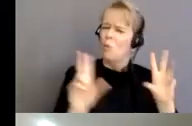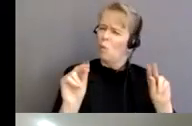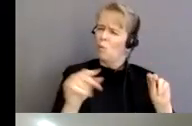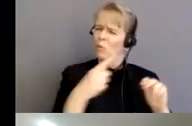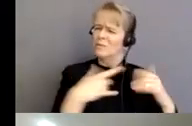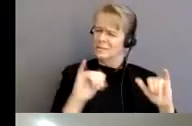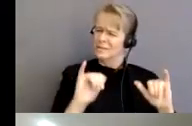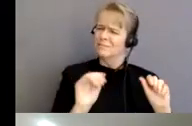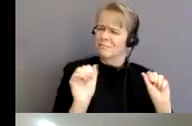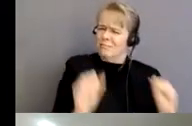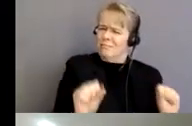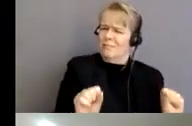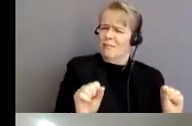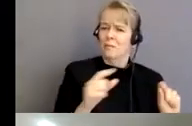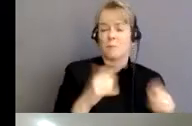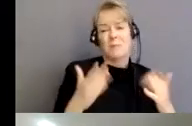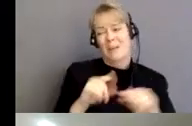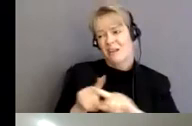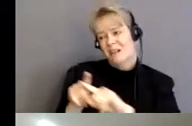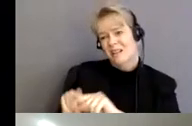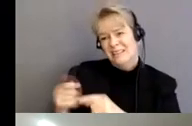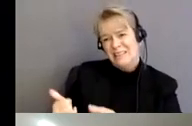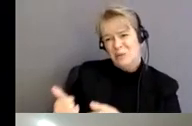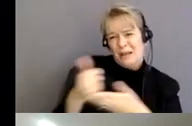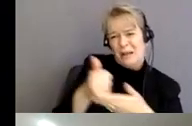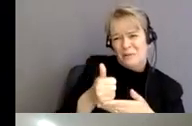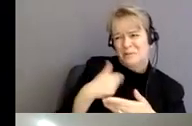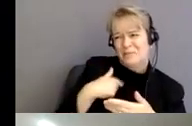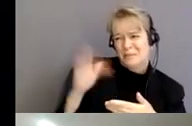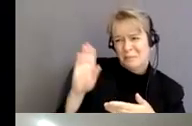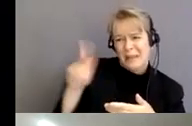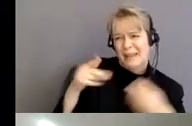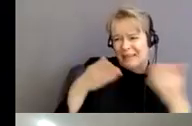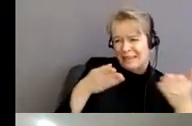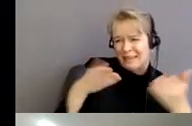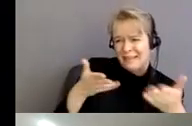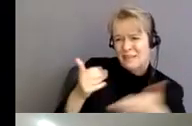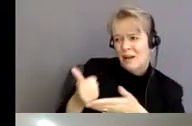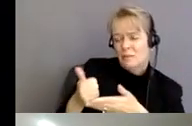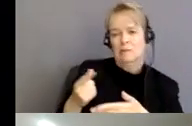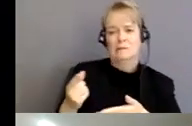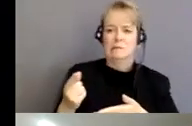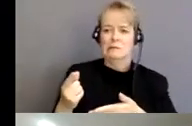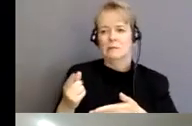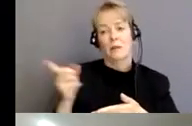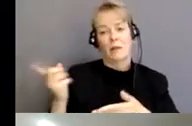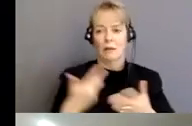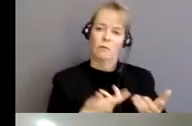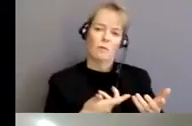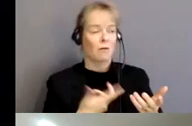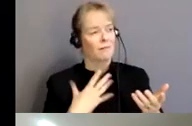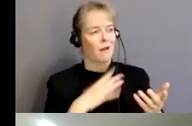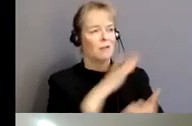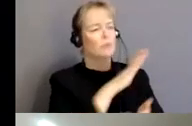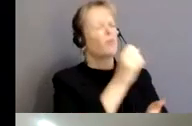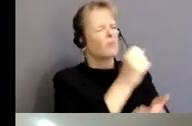them, that could put them in that position where if someone's not being trusted and they're taking their Visa